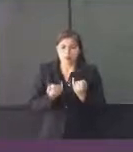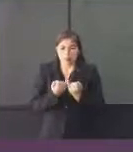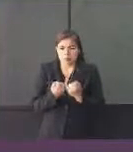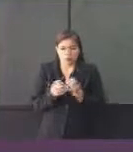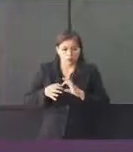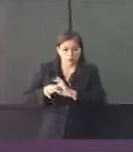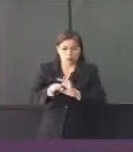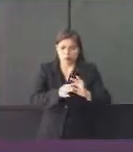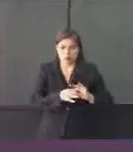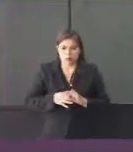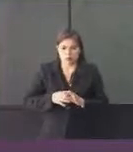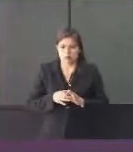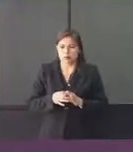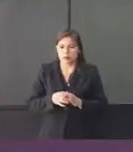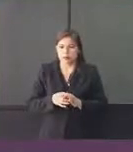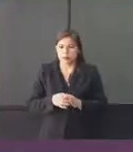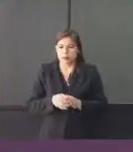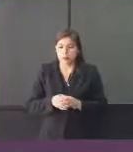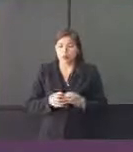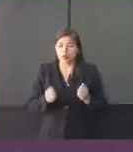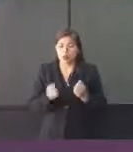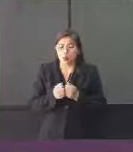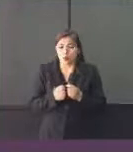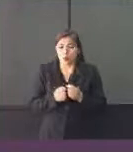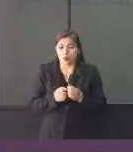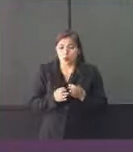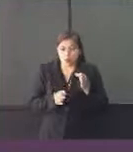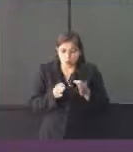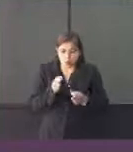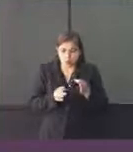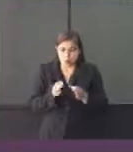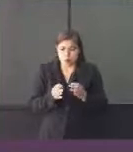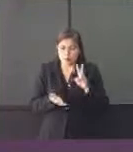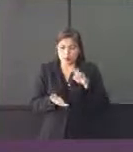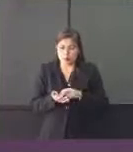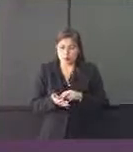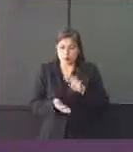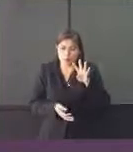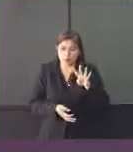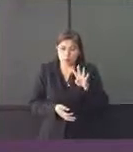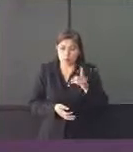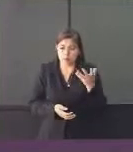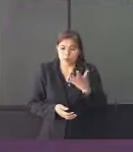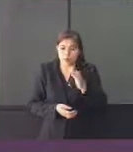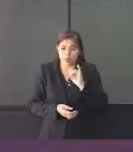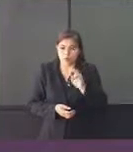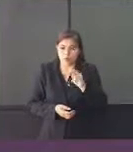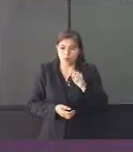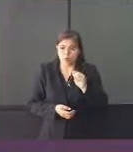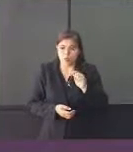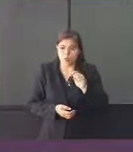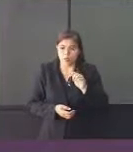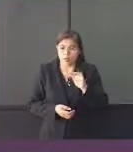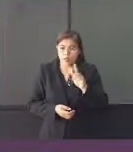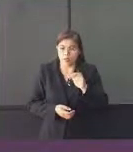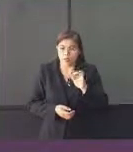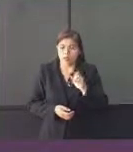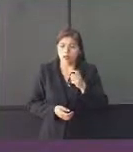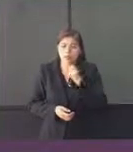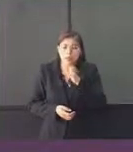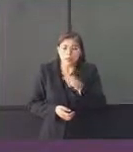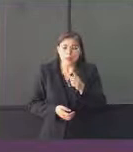in coordination, above all with the prosecutor's office. In 2019,